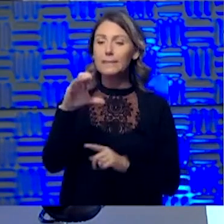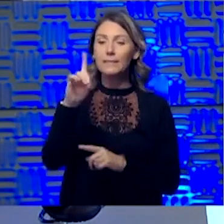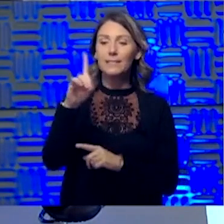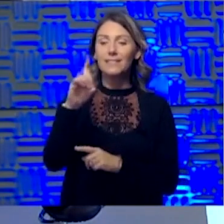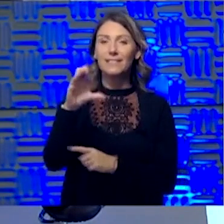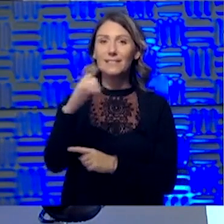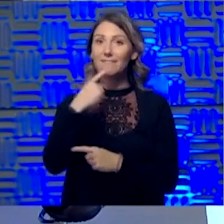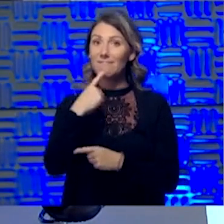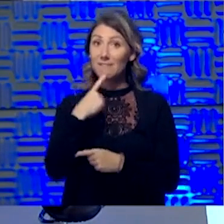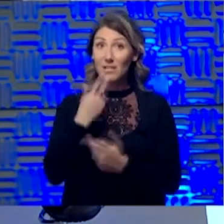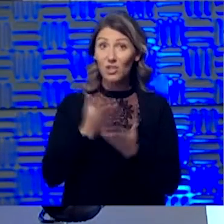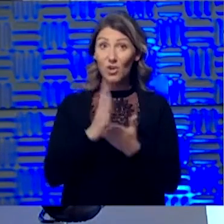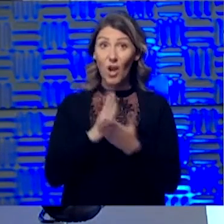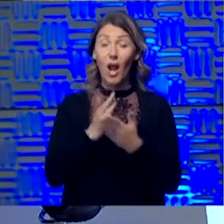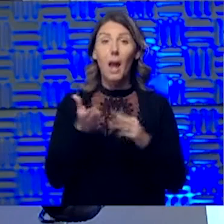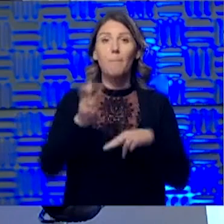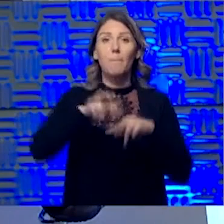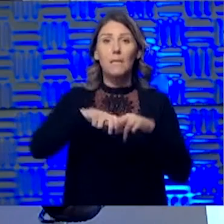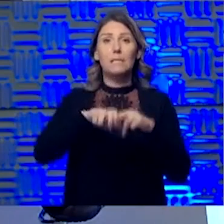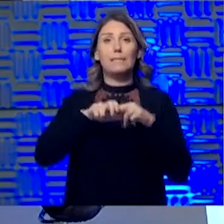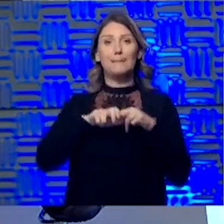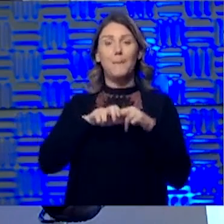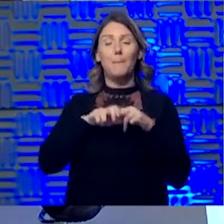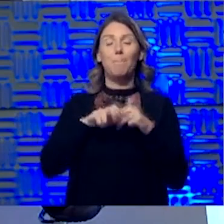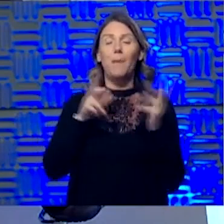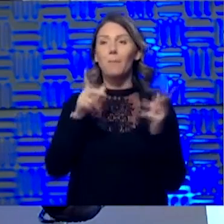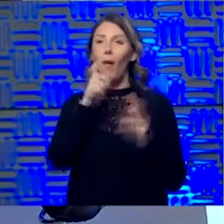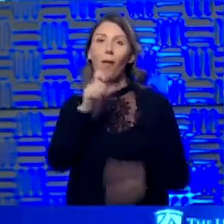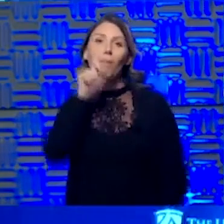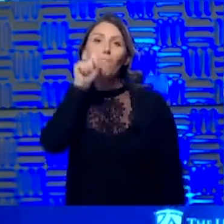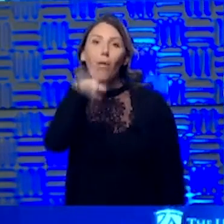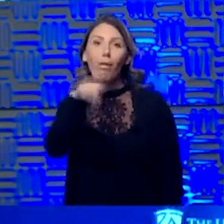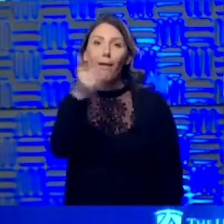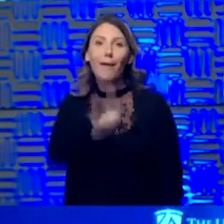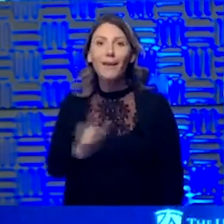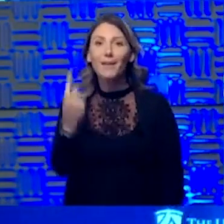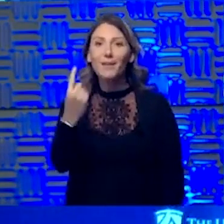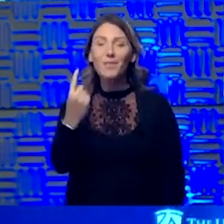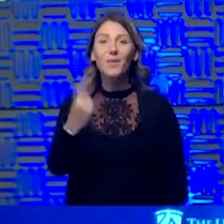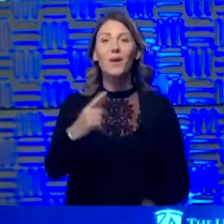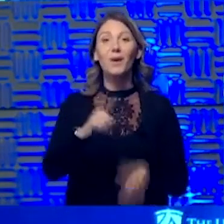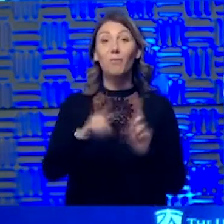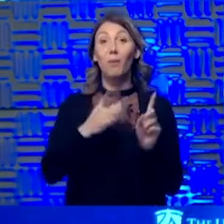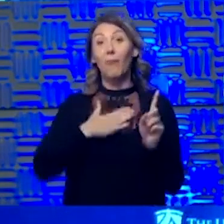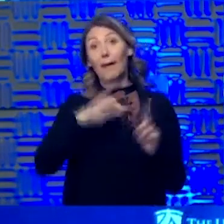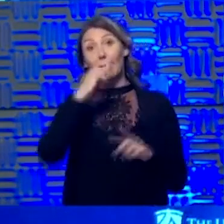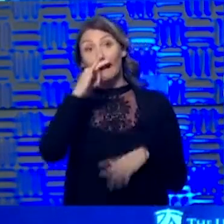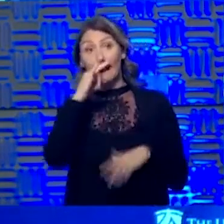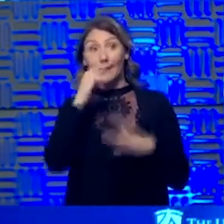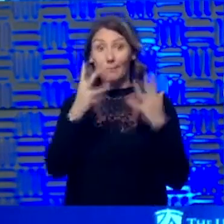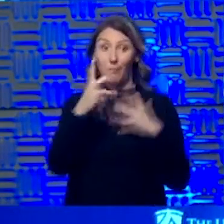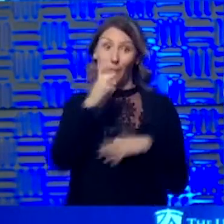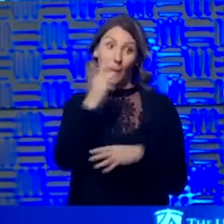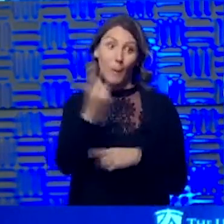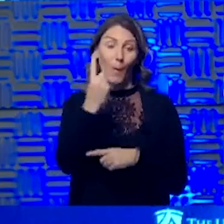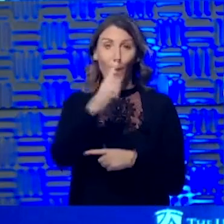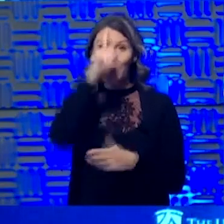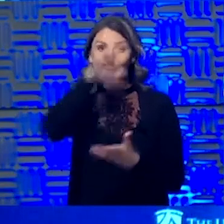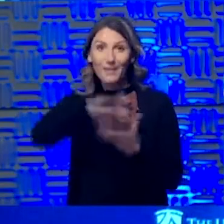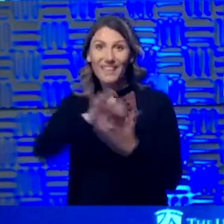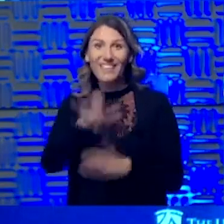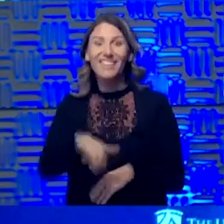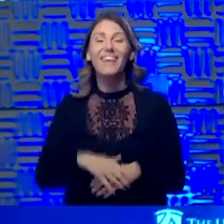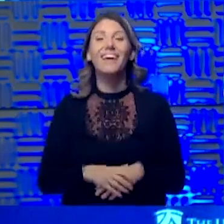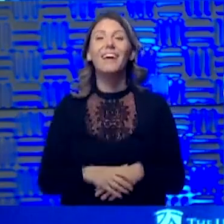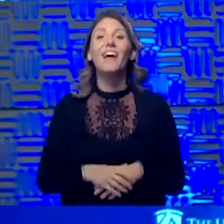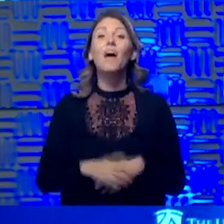it, and I'm going to sit back. I'm not going to spit at anybody today, although my kids may not always think that that's the case. And